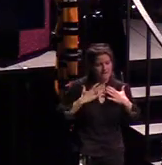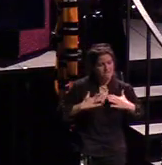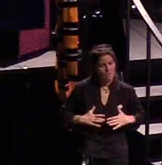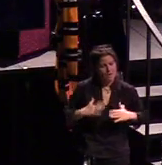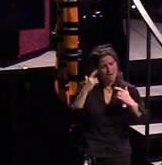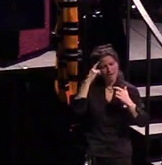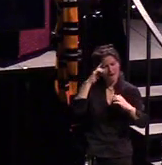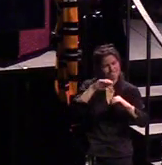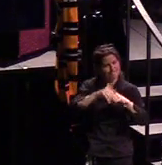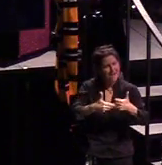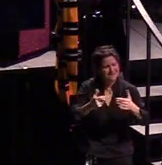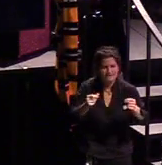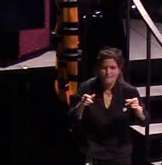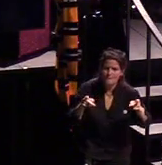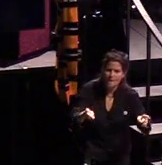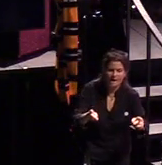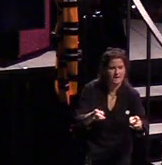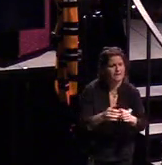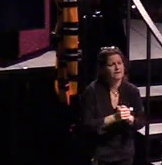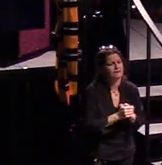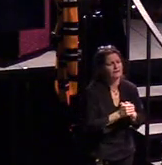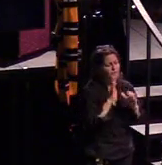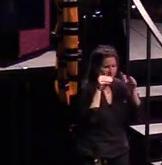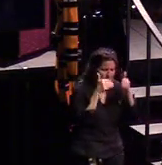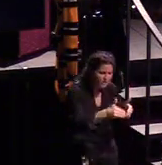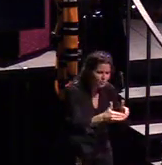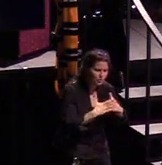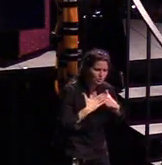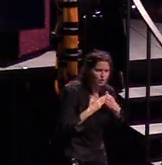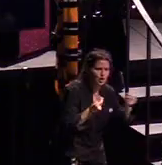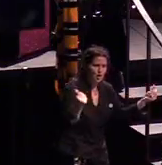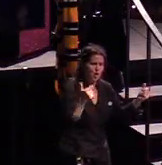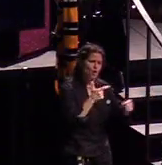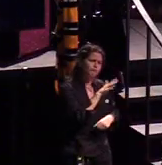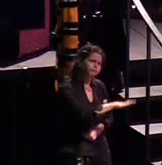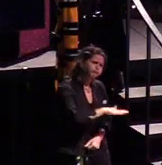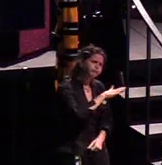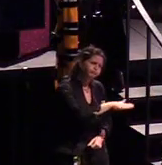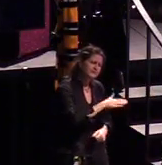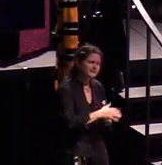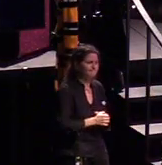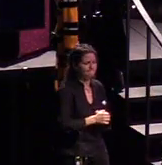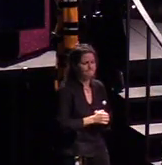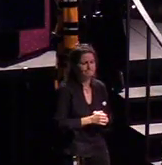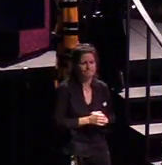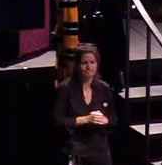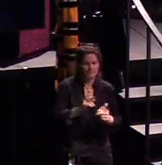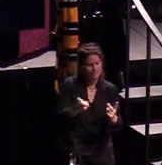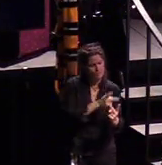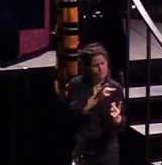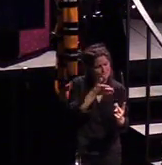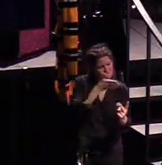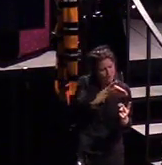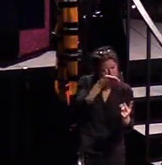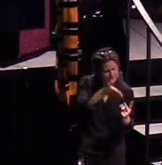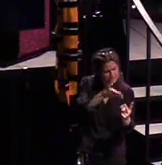result they focus on the needs for cure or pity both focus on what is wrong with a person